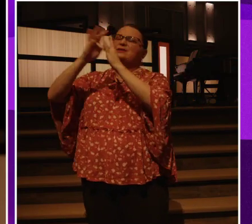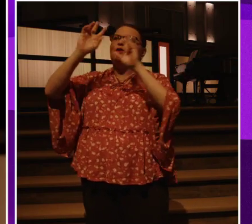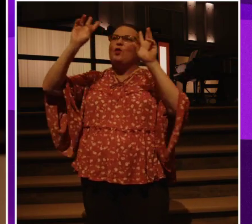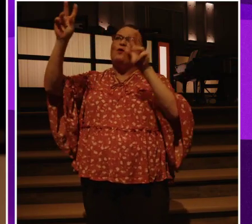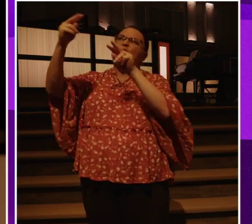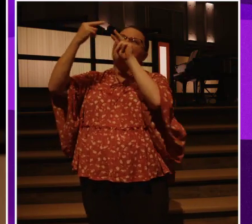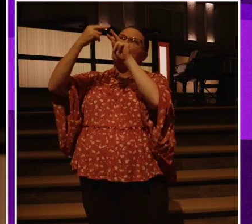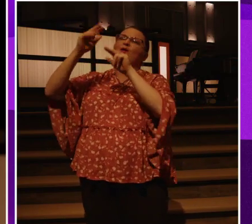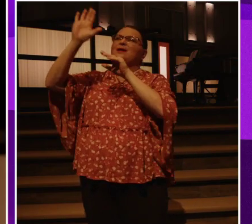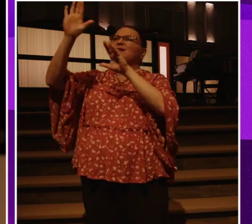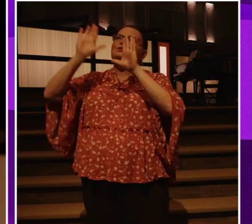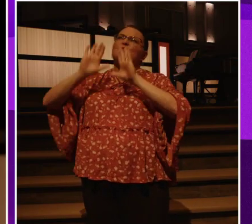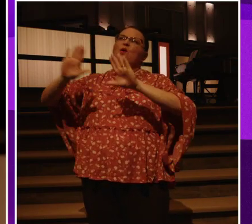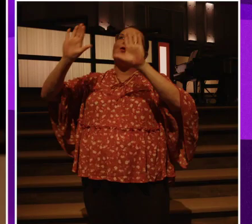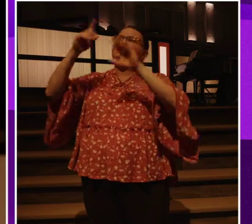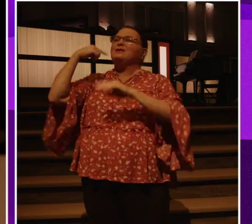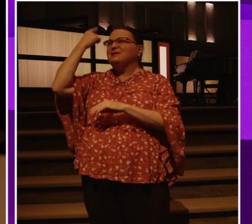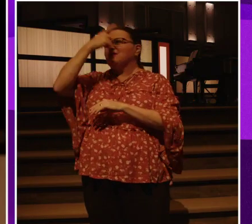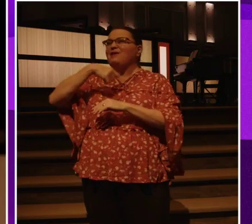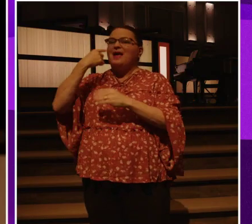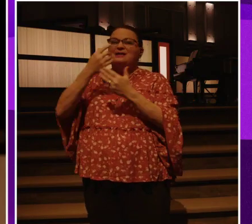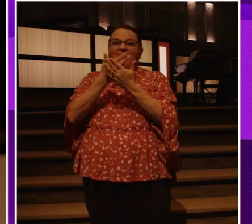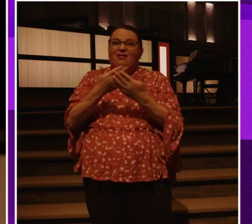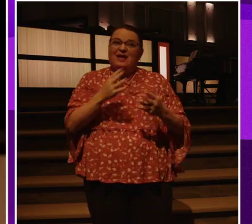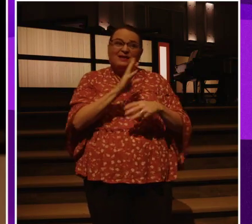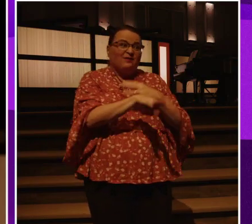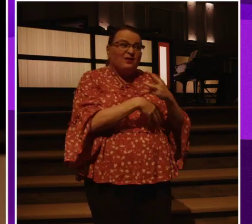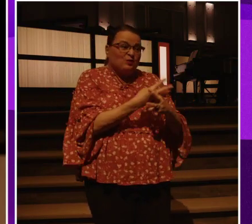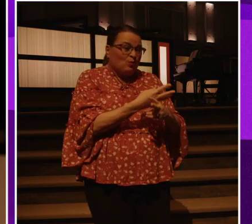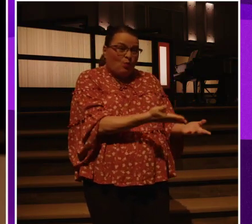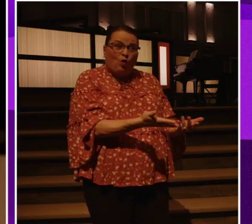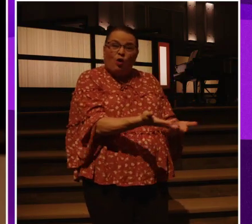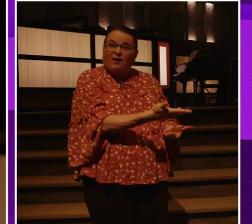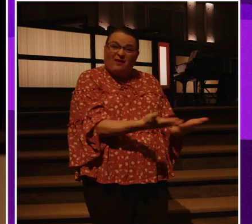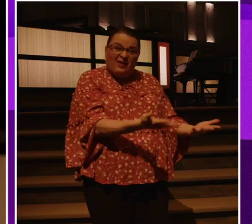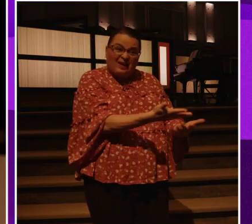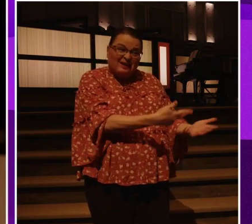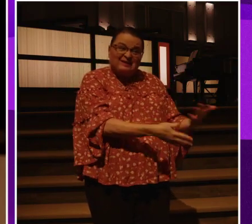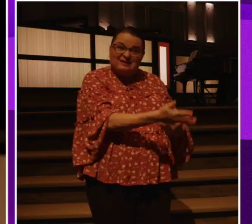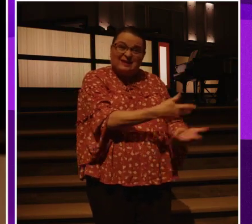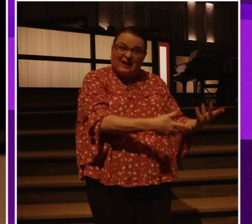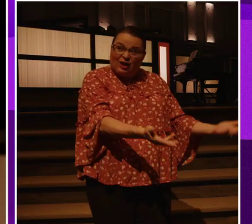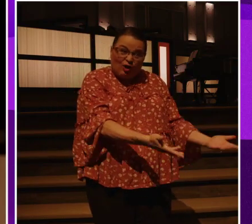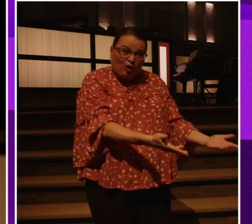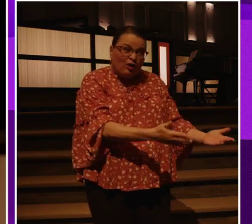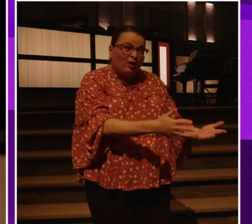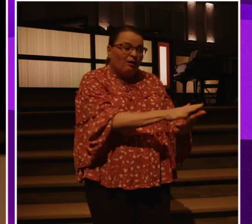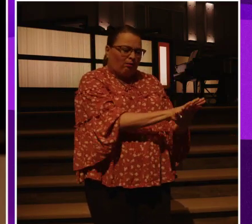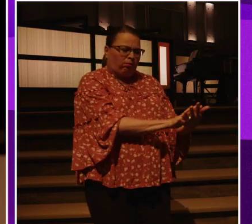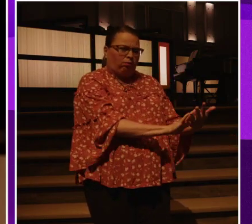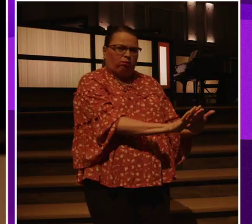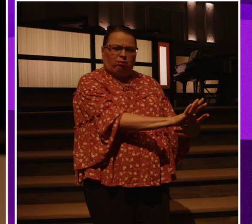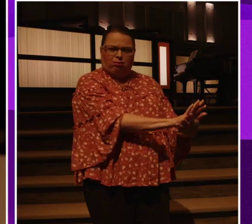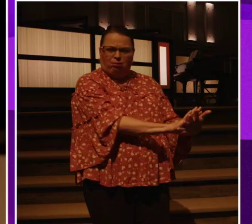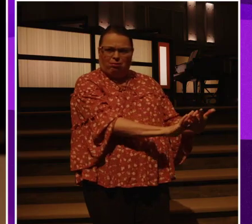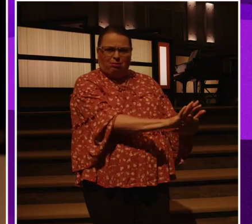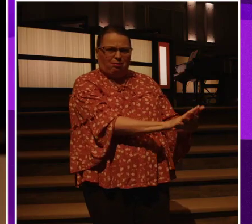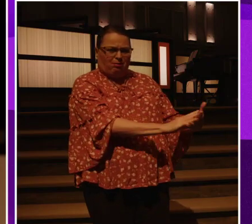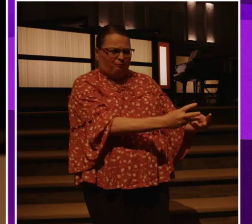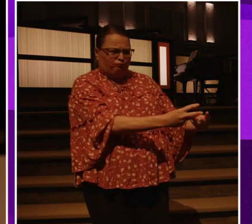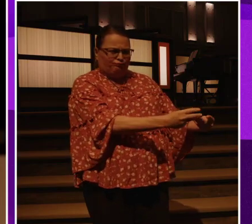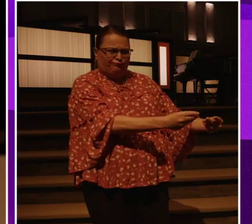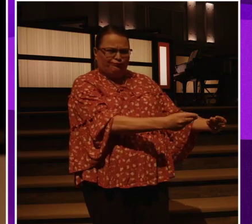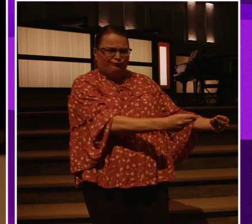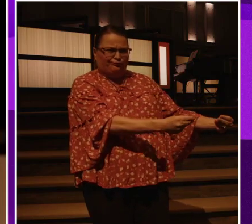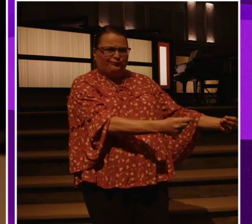wondrous face, and the things of this earth that you worry about, that you're anxious over, the things of this earth all vanish